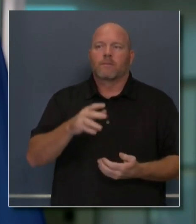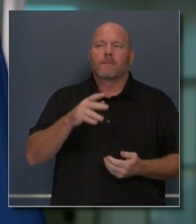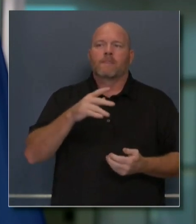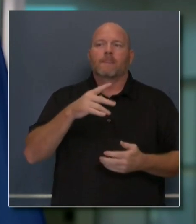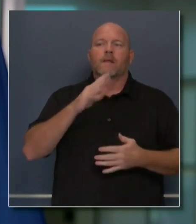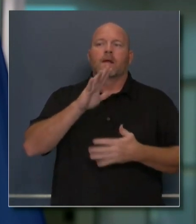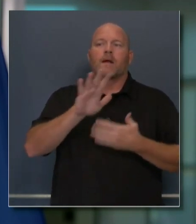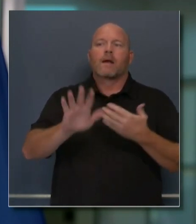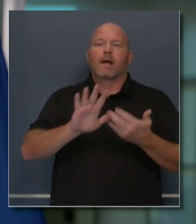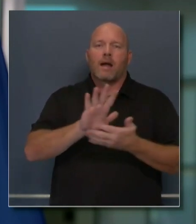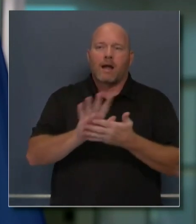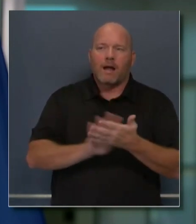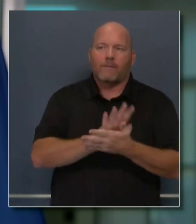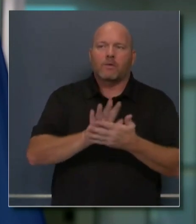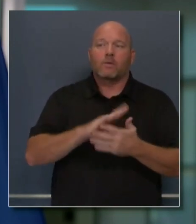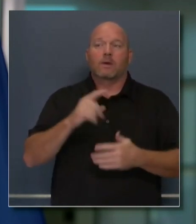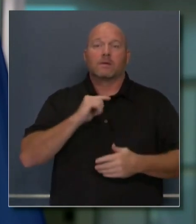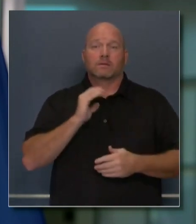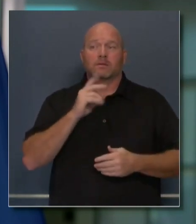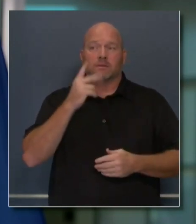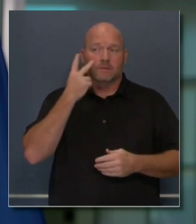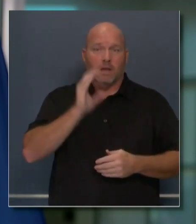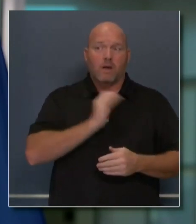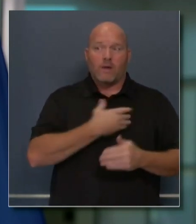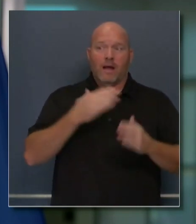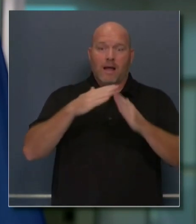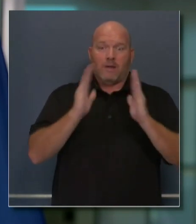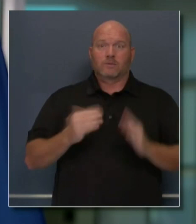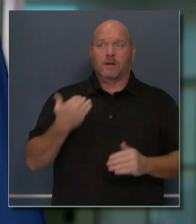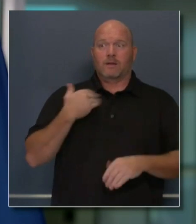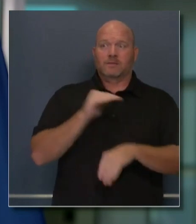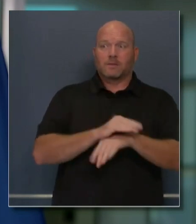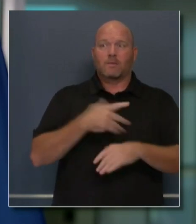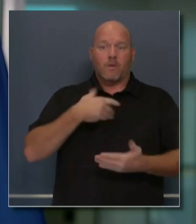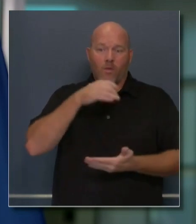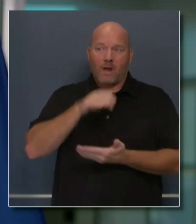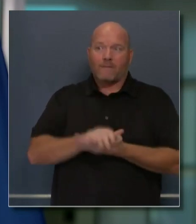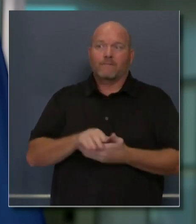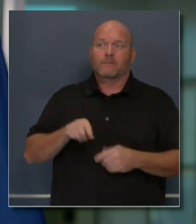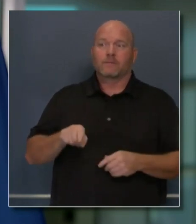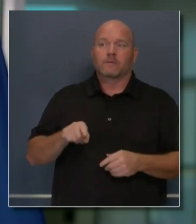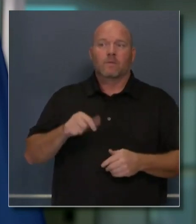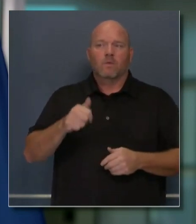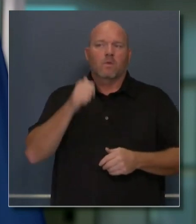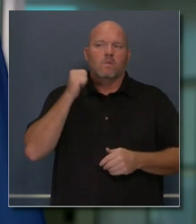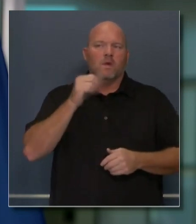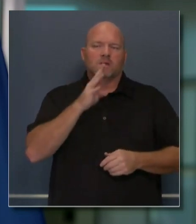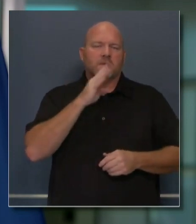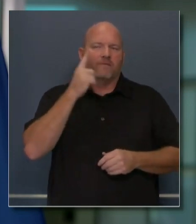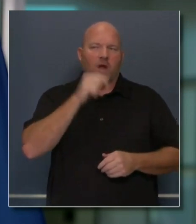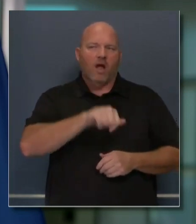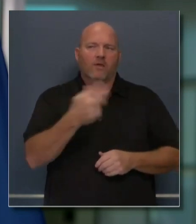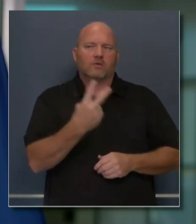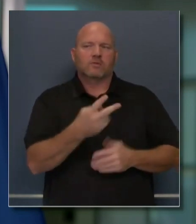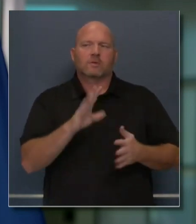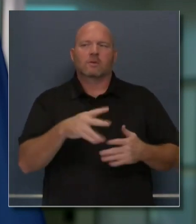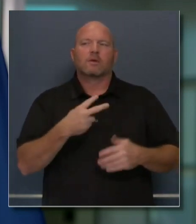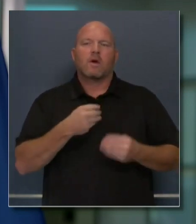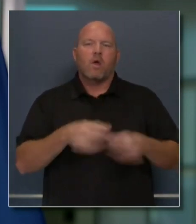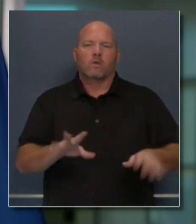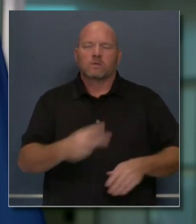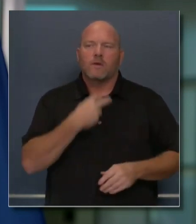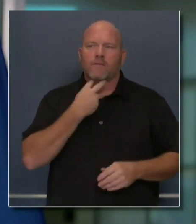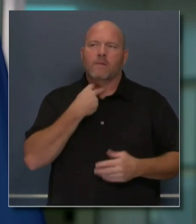if you saw our household last night, my wife, I don't think she'll speak for another 3 or 4 or 5 days. She lost her voice